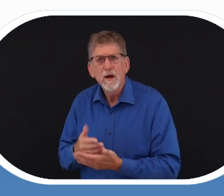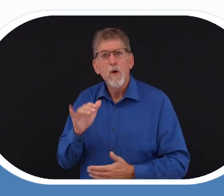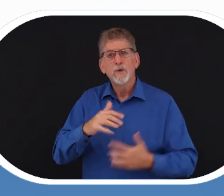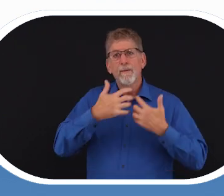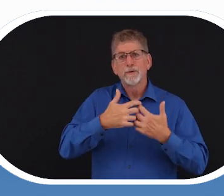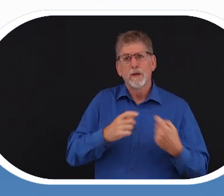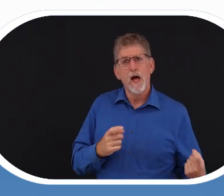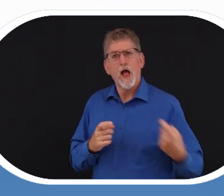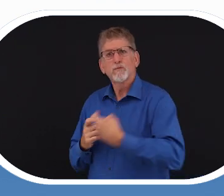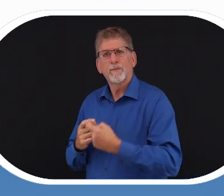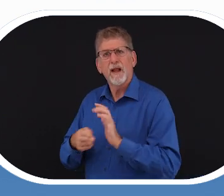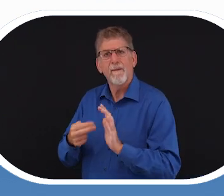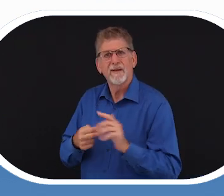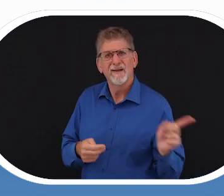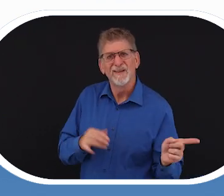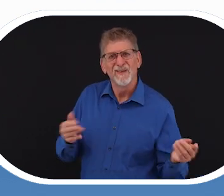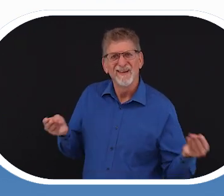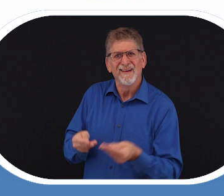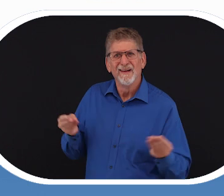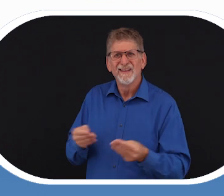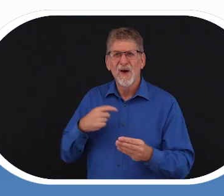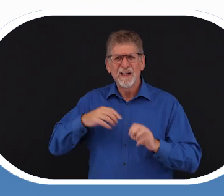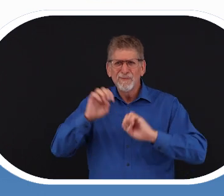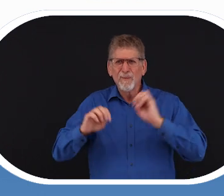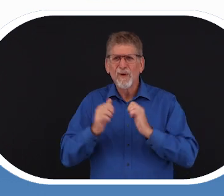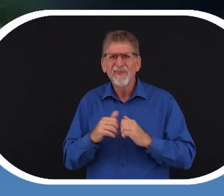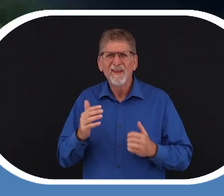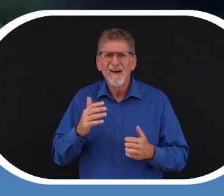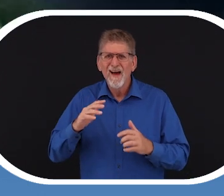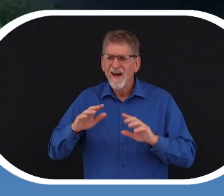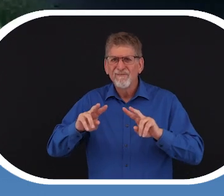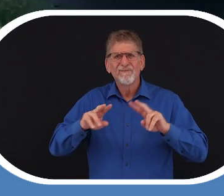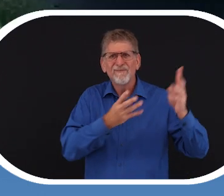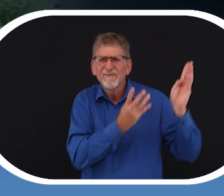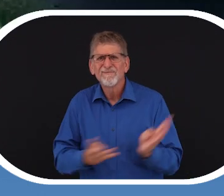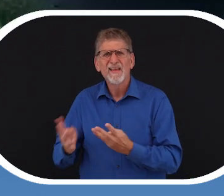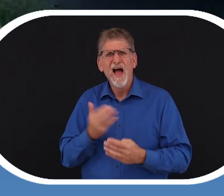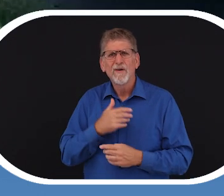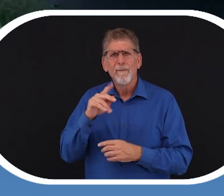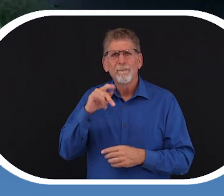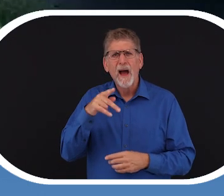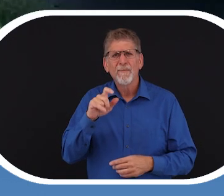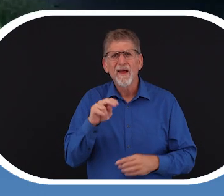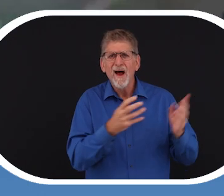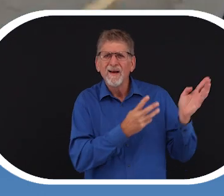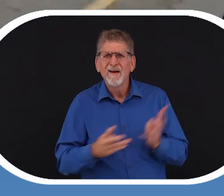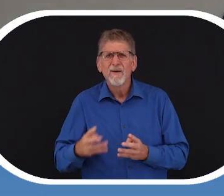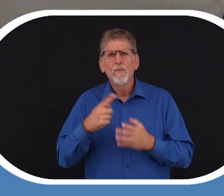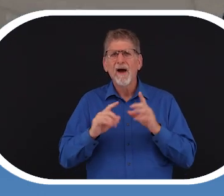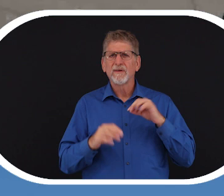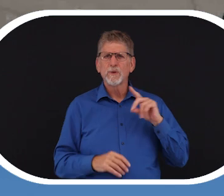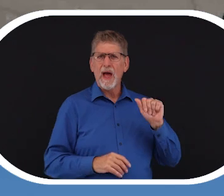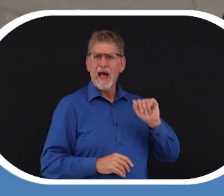We've also been experimenting with flipping our entire pipeline. What if we do AI-first assessments and then human validations? So that's exactly